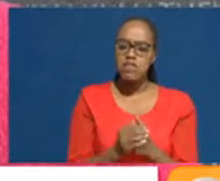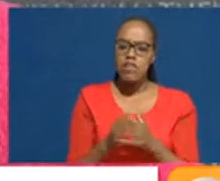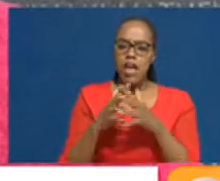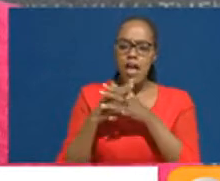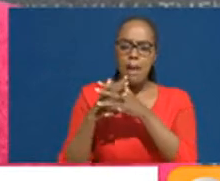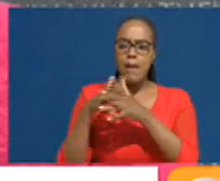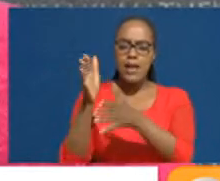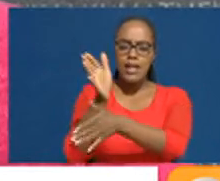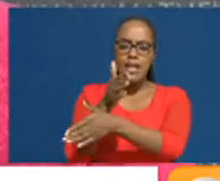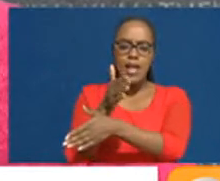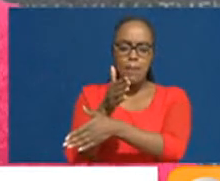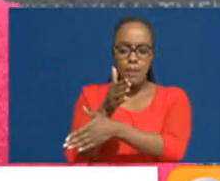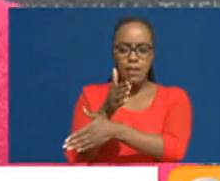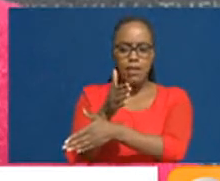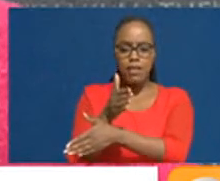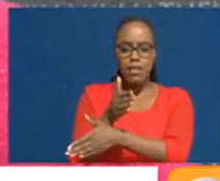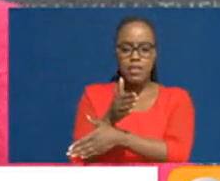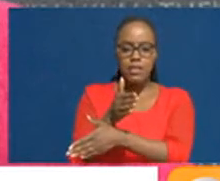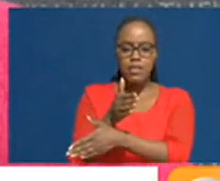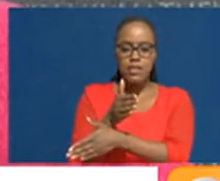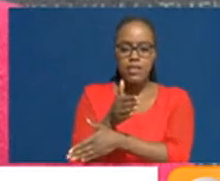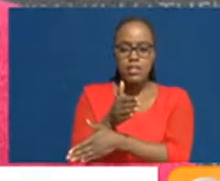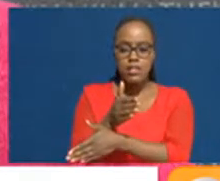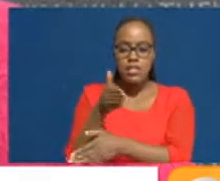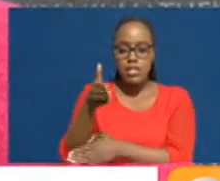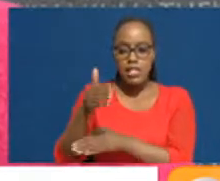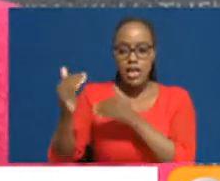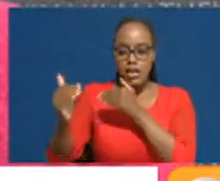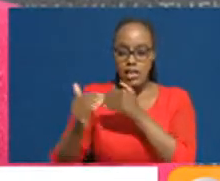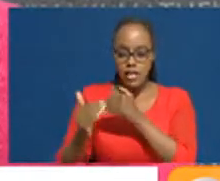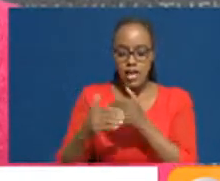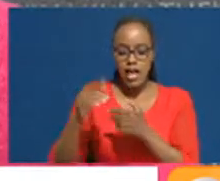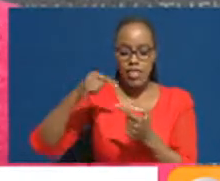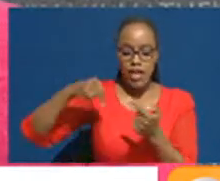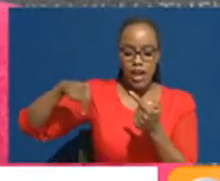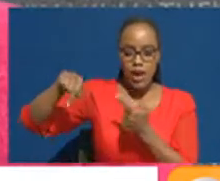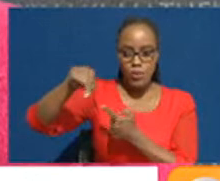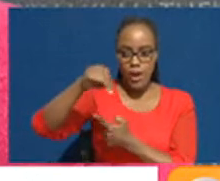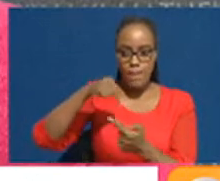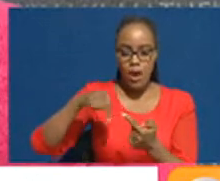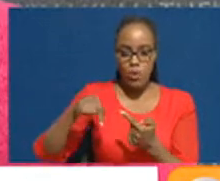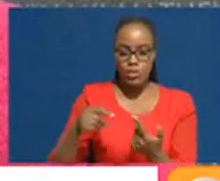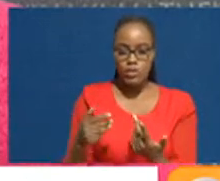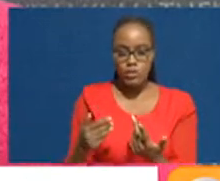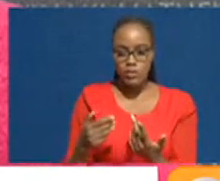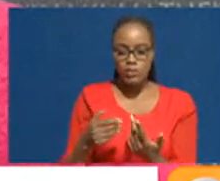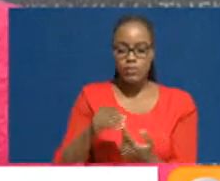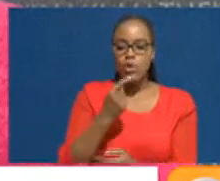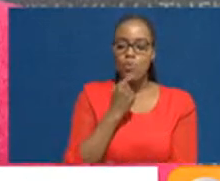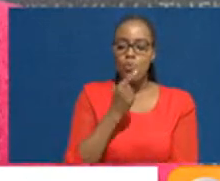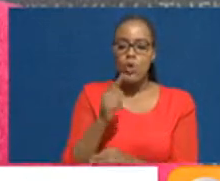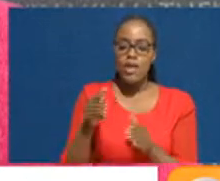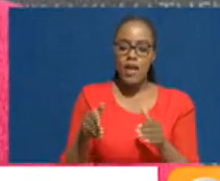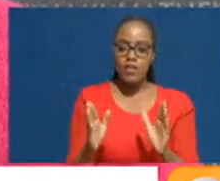American Embassy. Hapa karibu na msunguko wa Moi